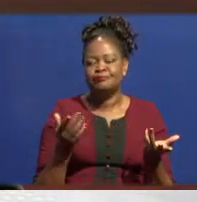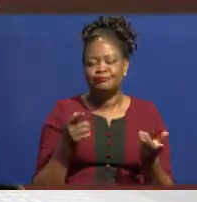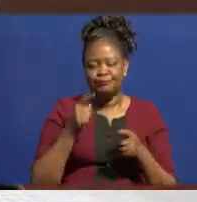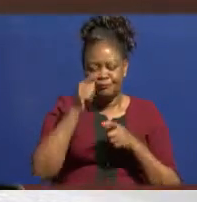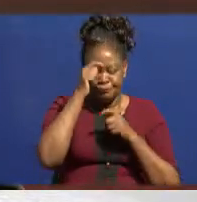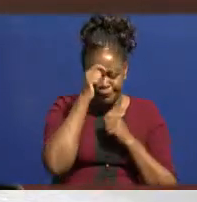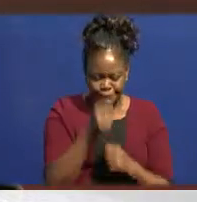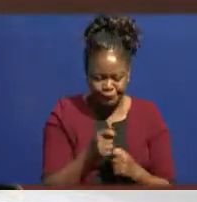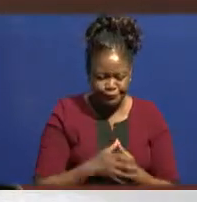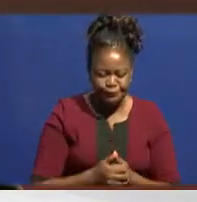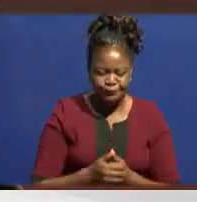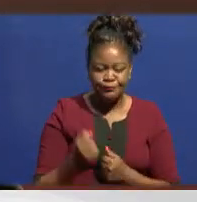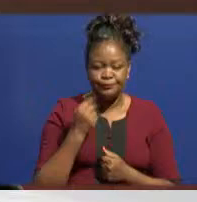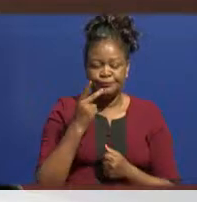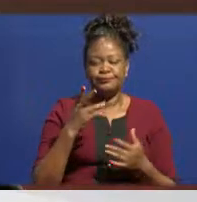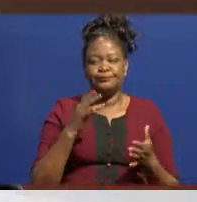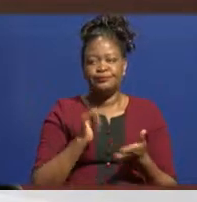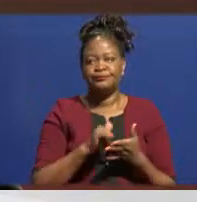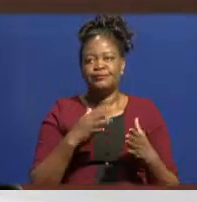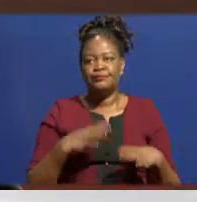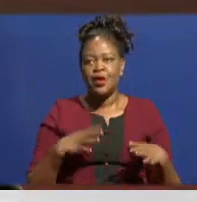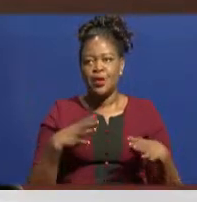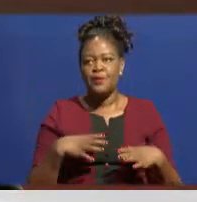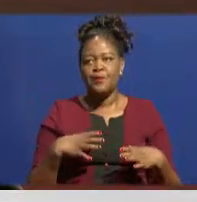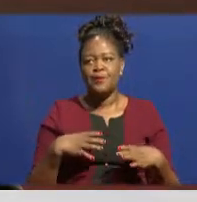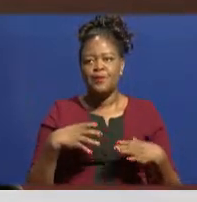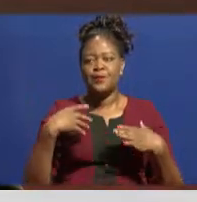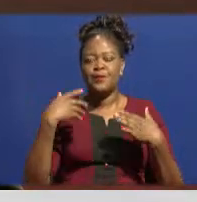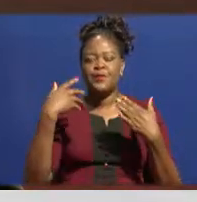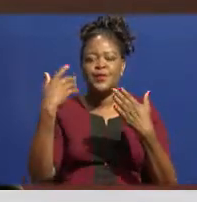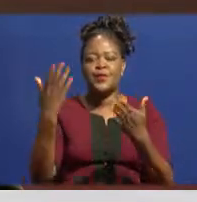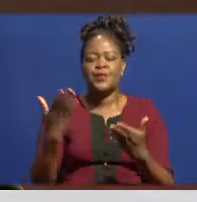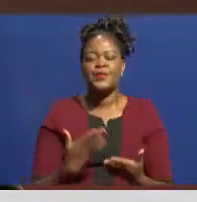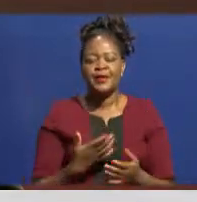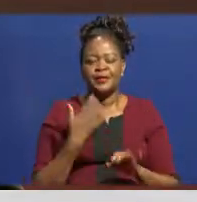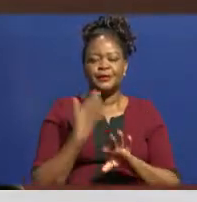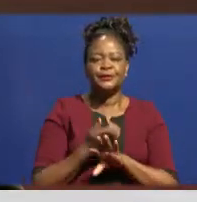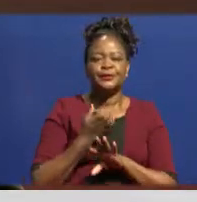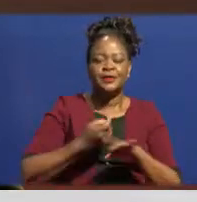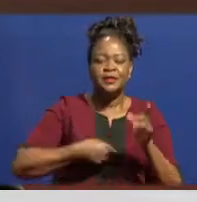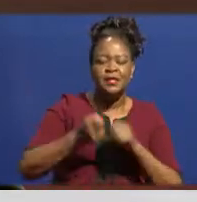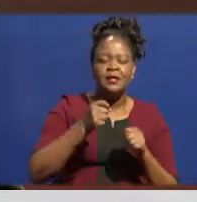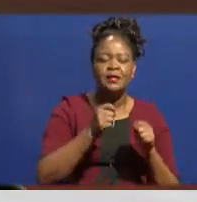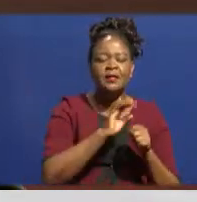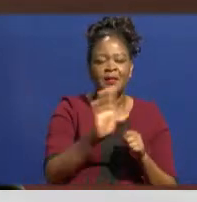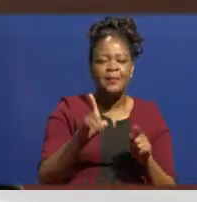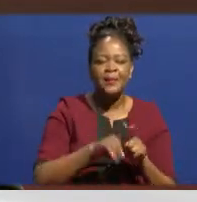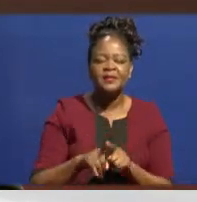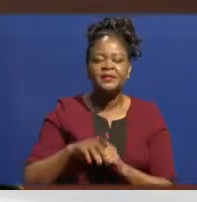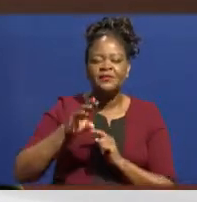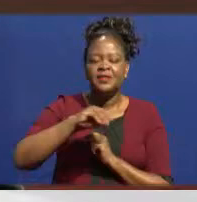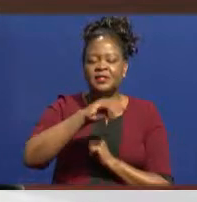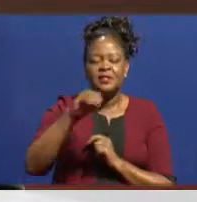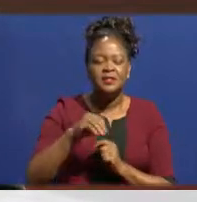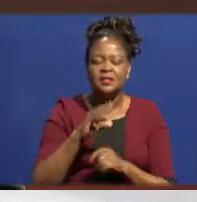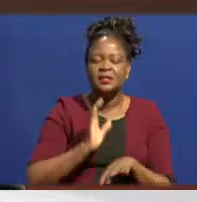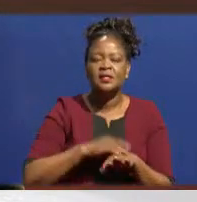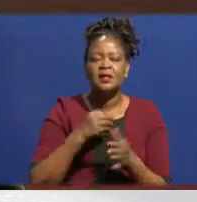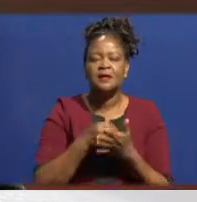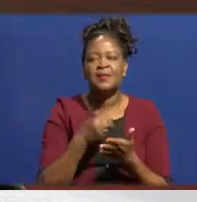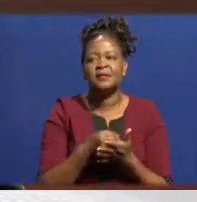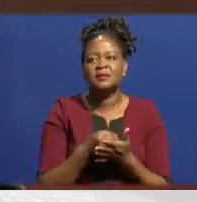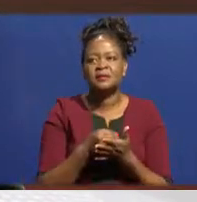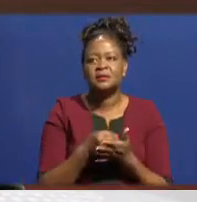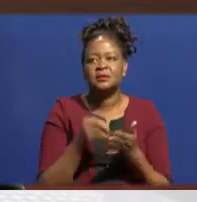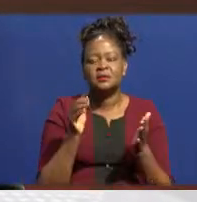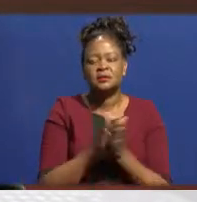dignity. You'll find people bringing stones and selling them as fertilizers and making money out of that. And